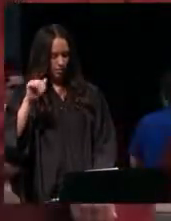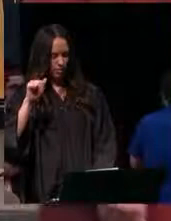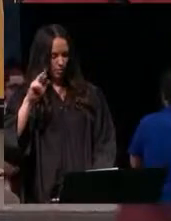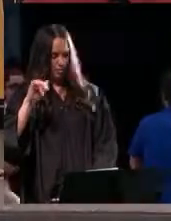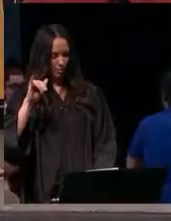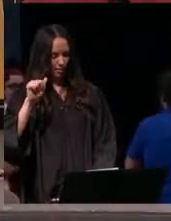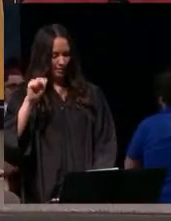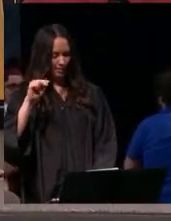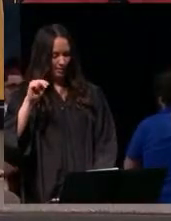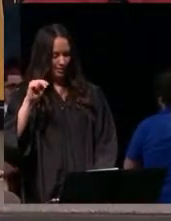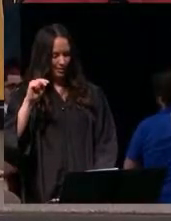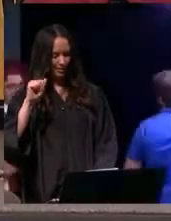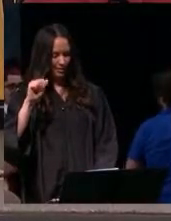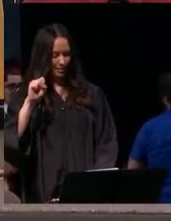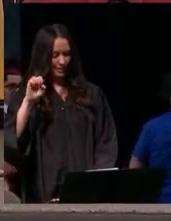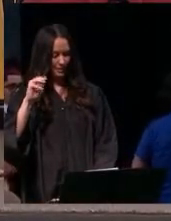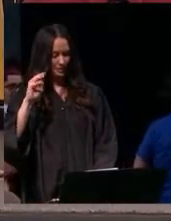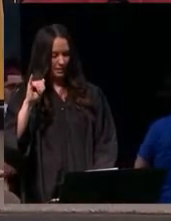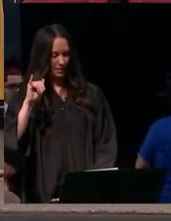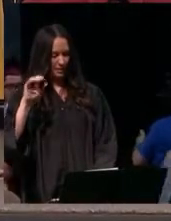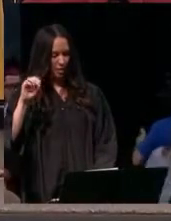Obarianesimi Owate Chuger.